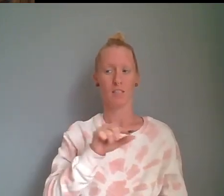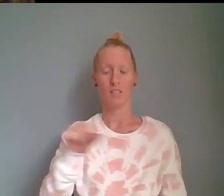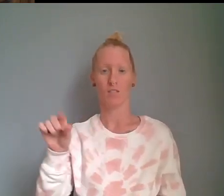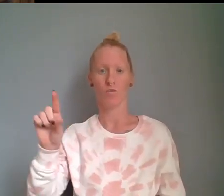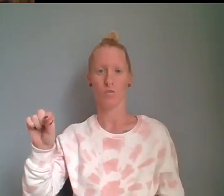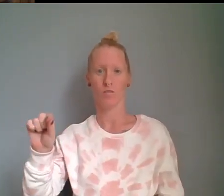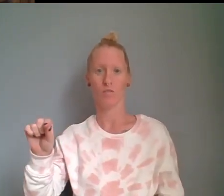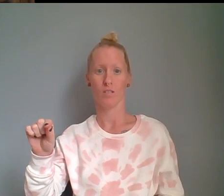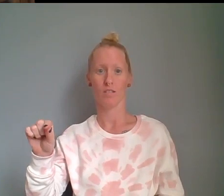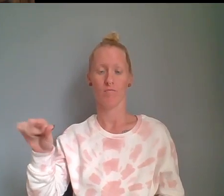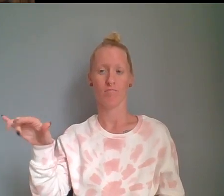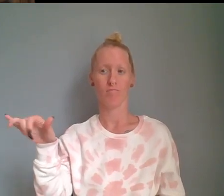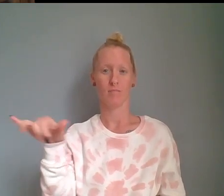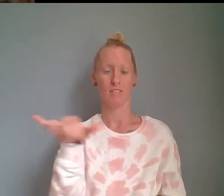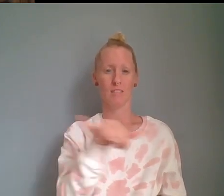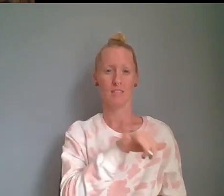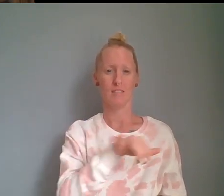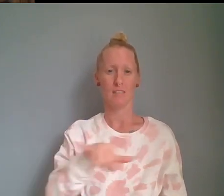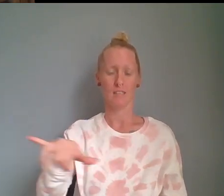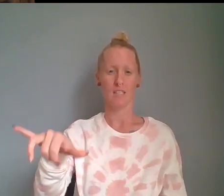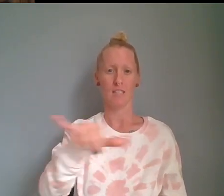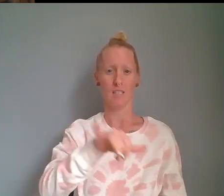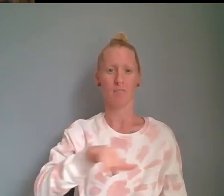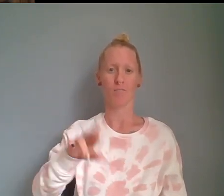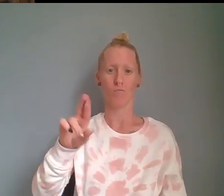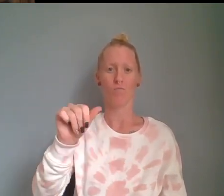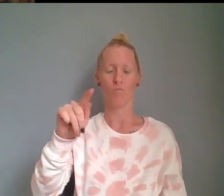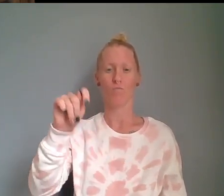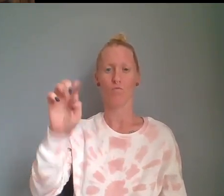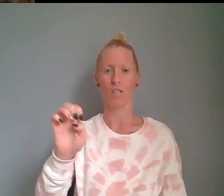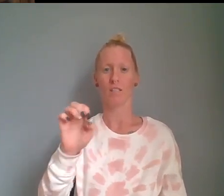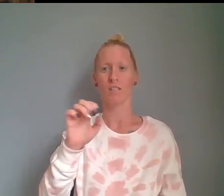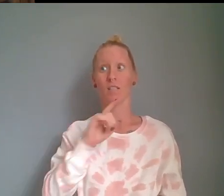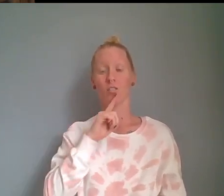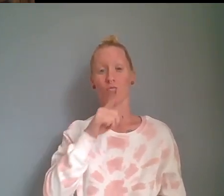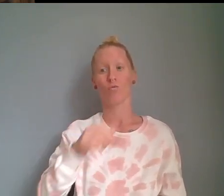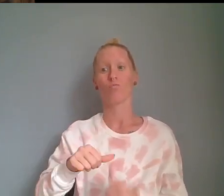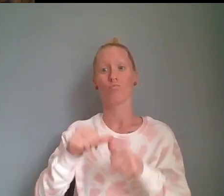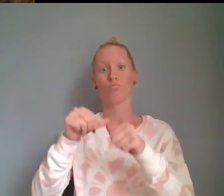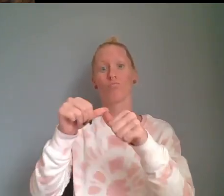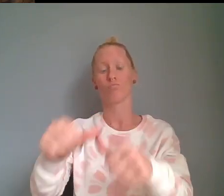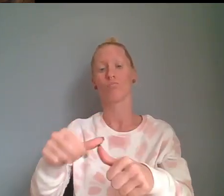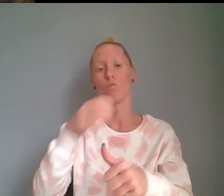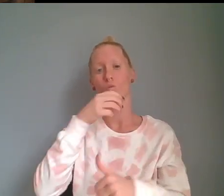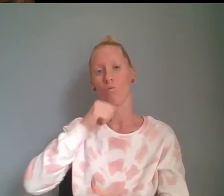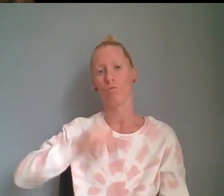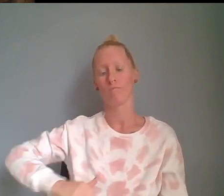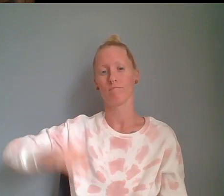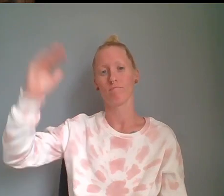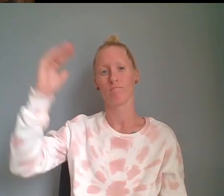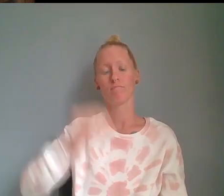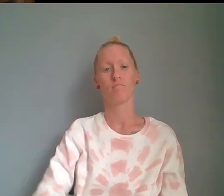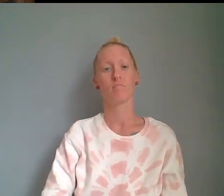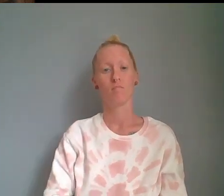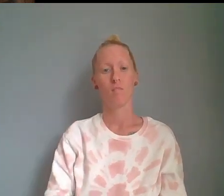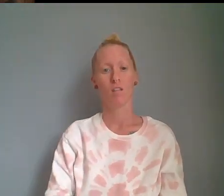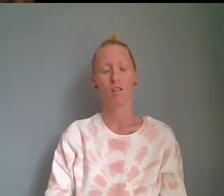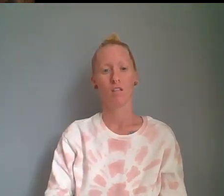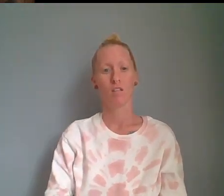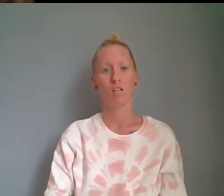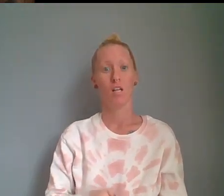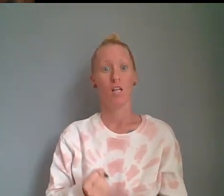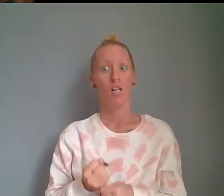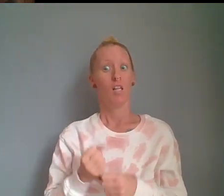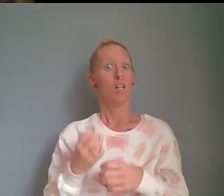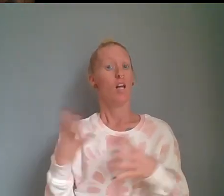depressed girls to depressed boys. And then this is true for the rest of the adult age span. There are lots of